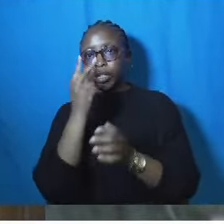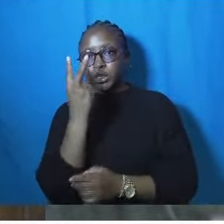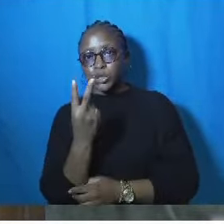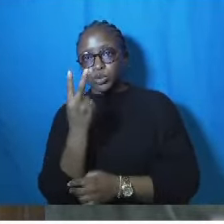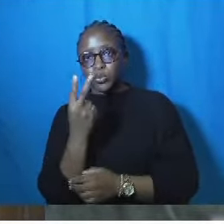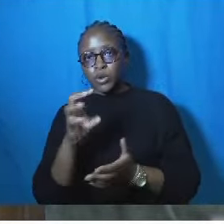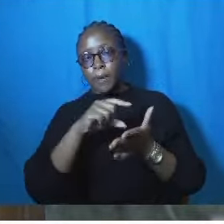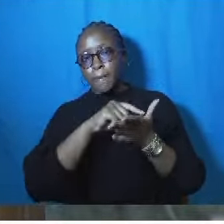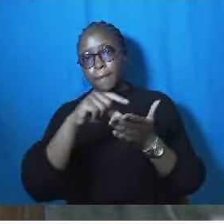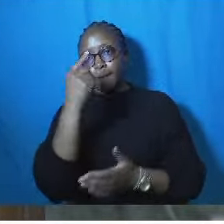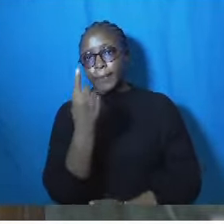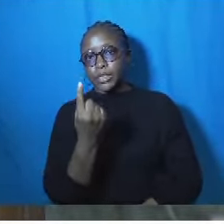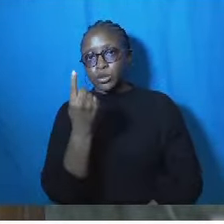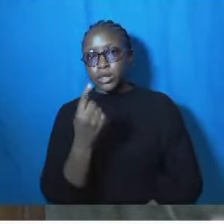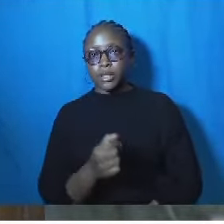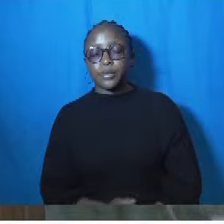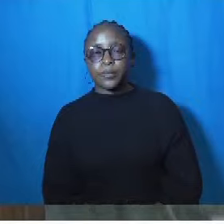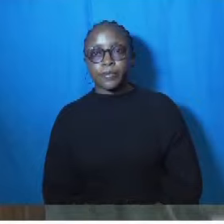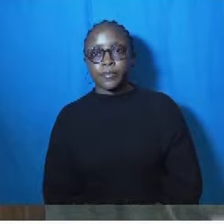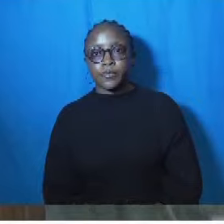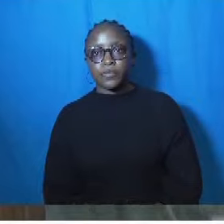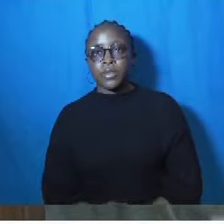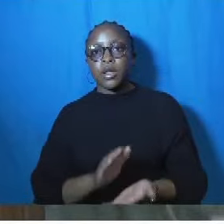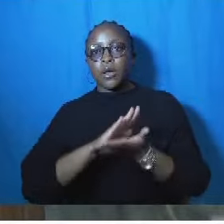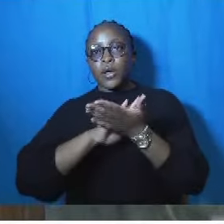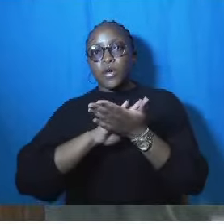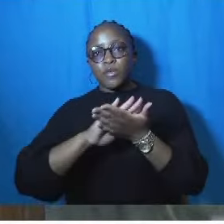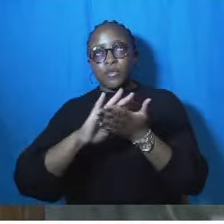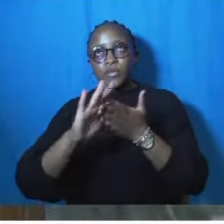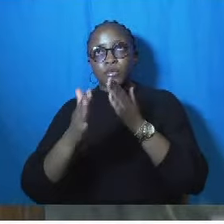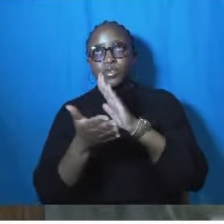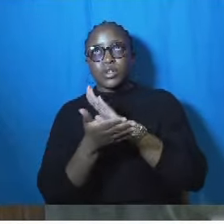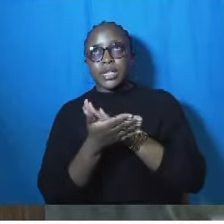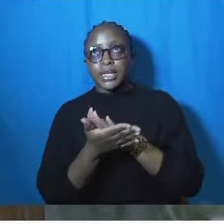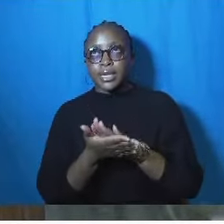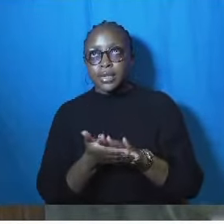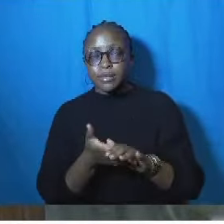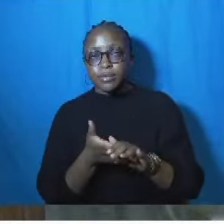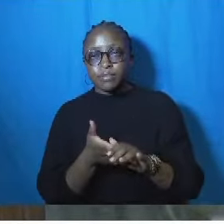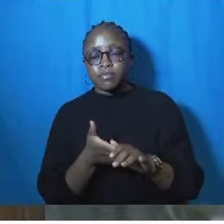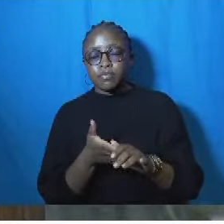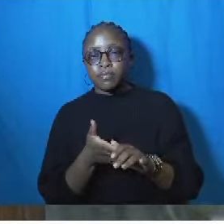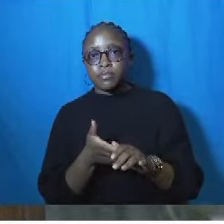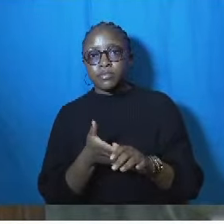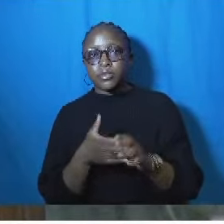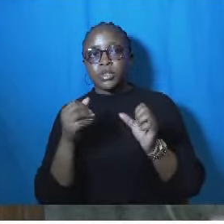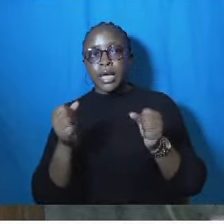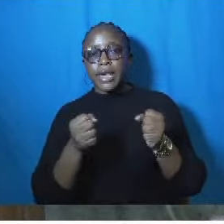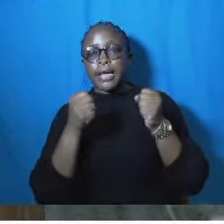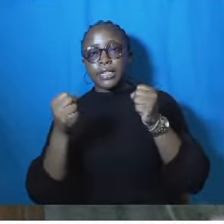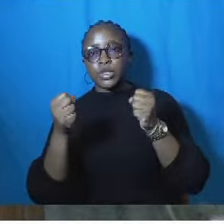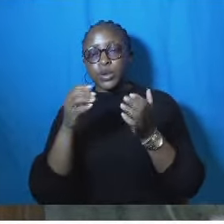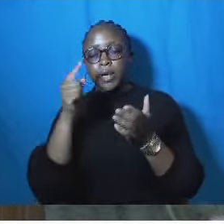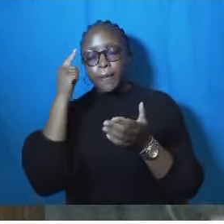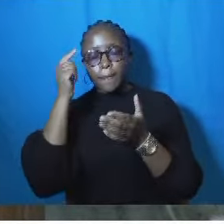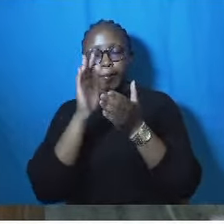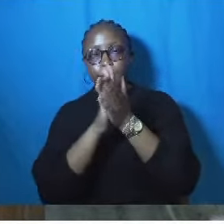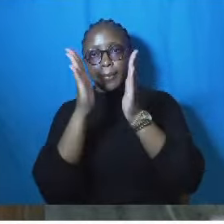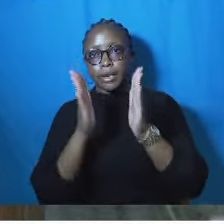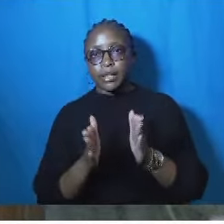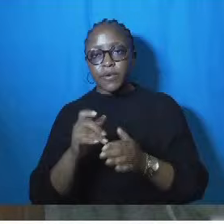1. Paul gives the directive. The stronger believer